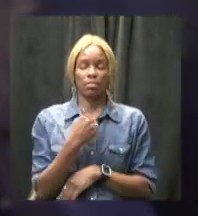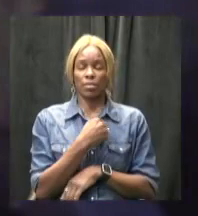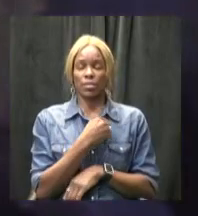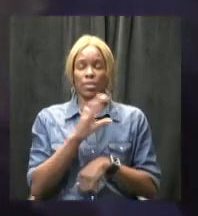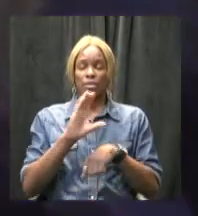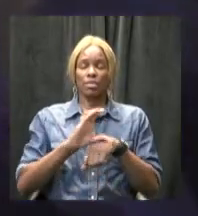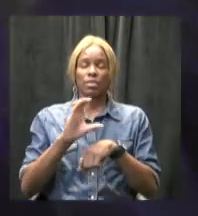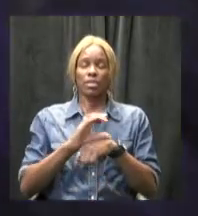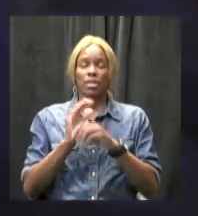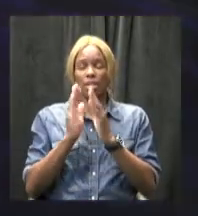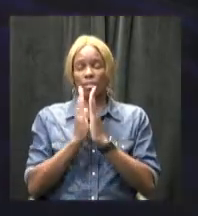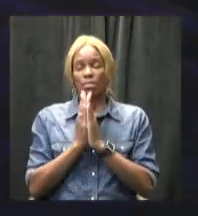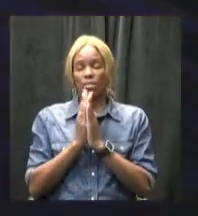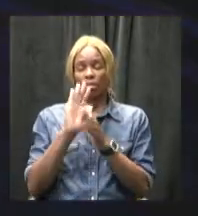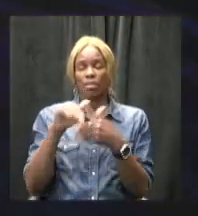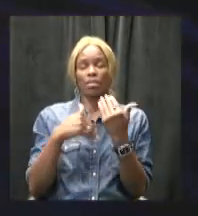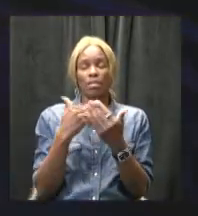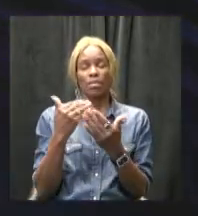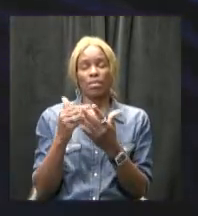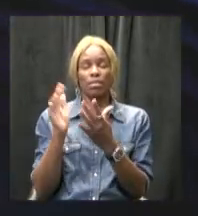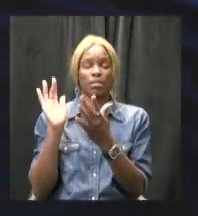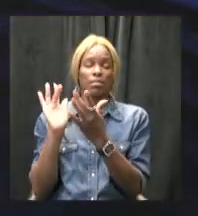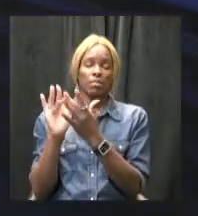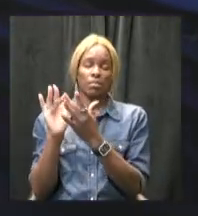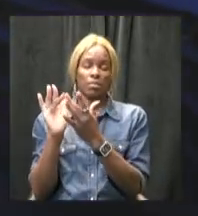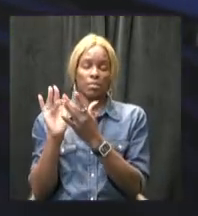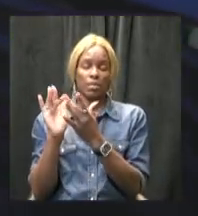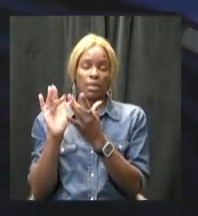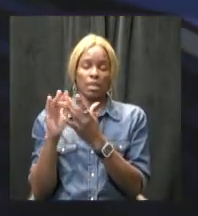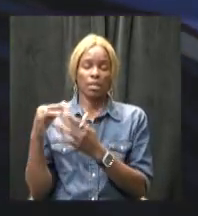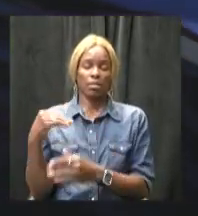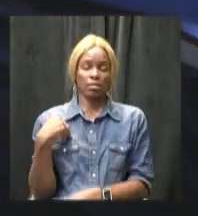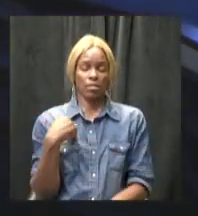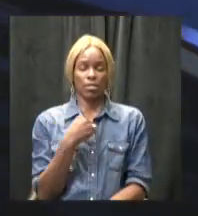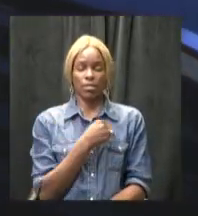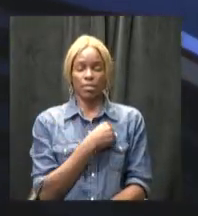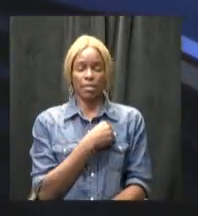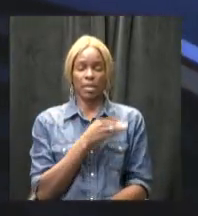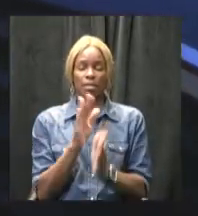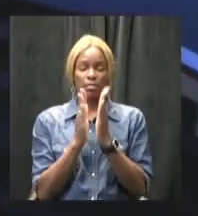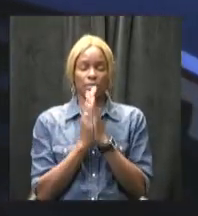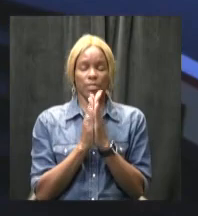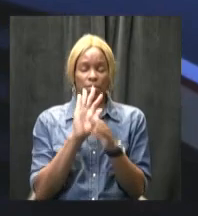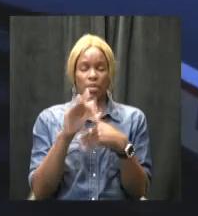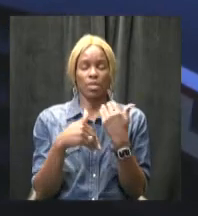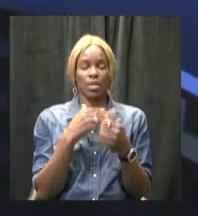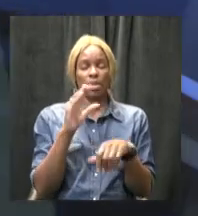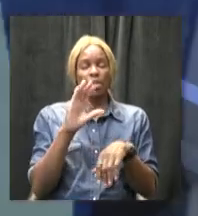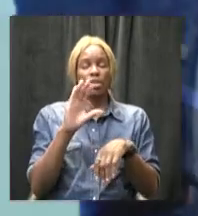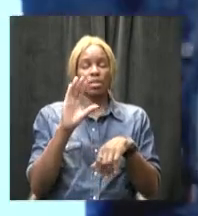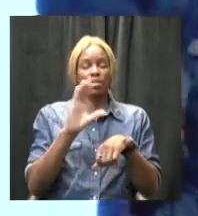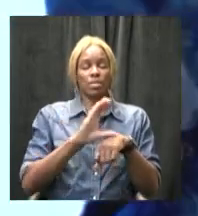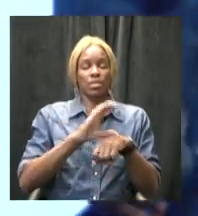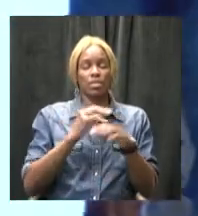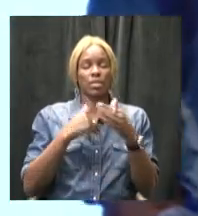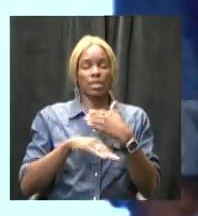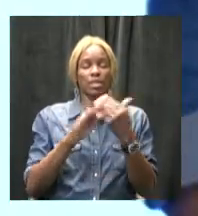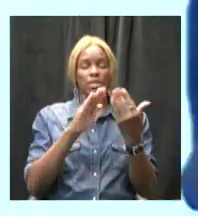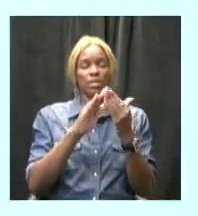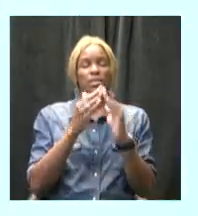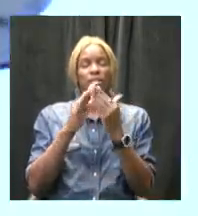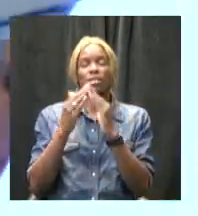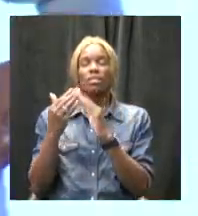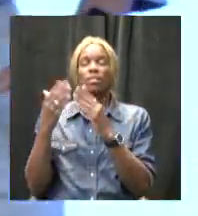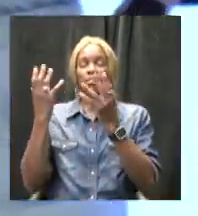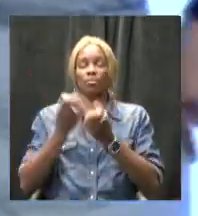for every member online in our church. I pray for every church in our city. Come on, would you call it out to the Lord